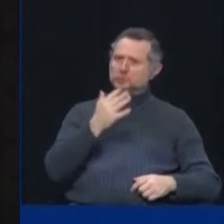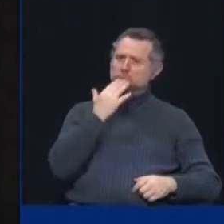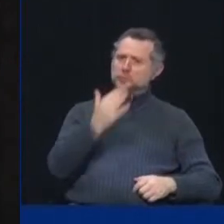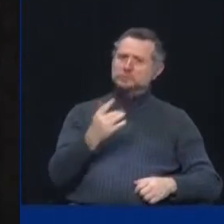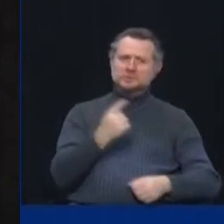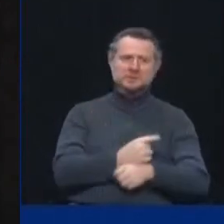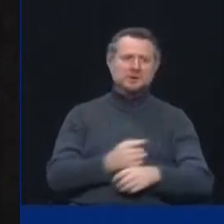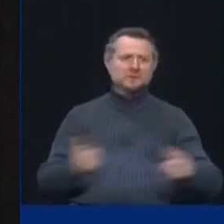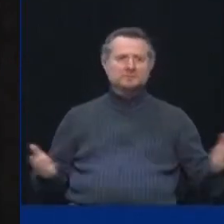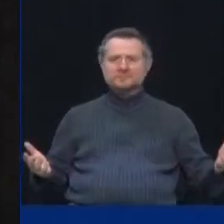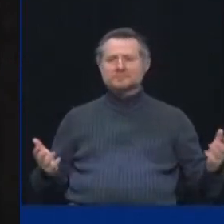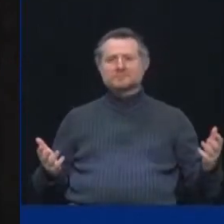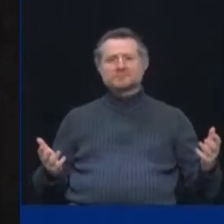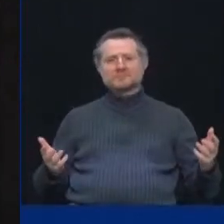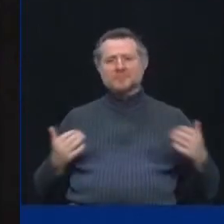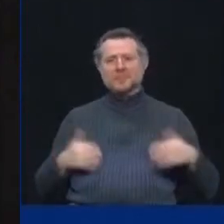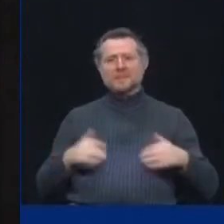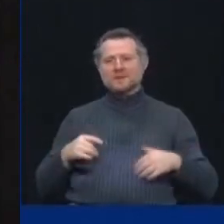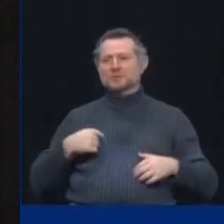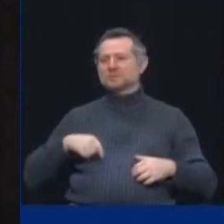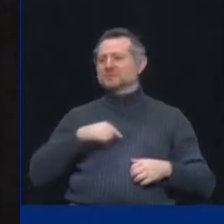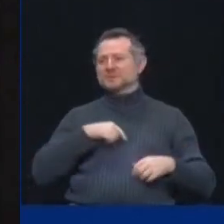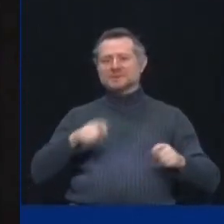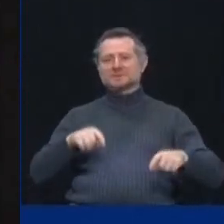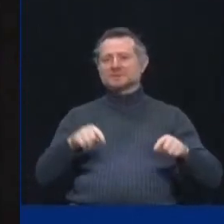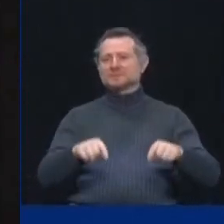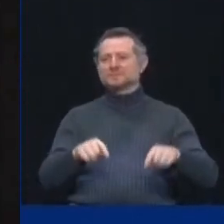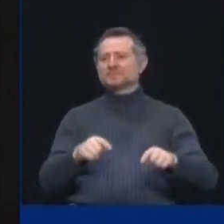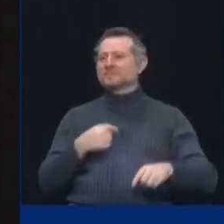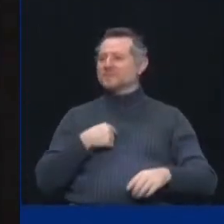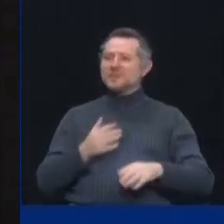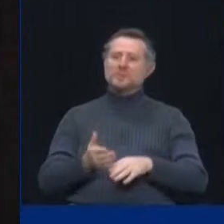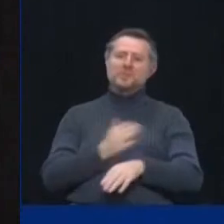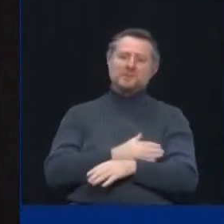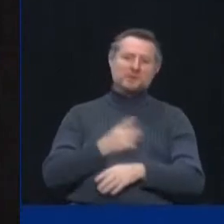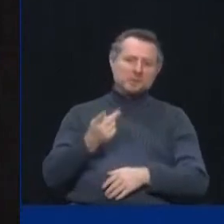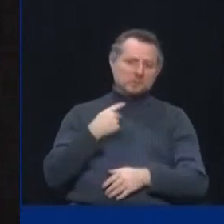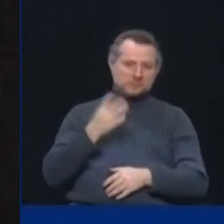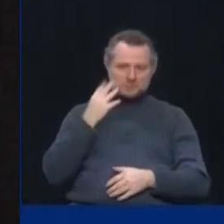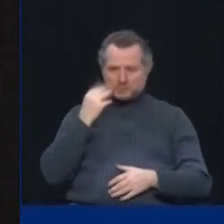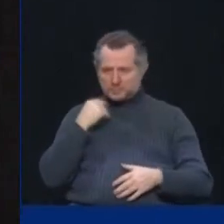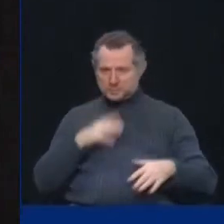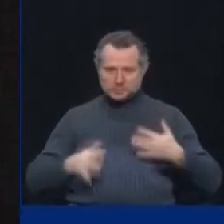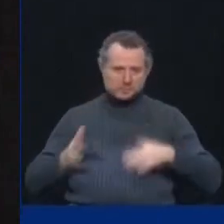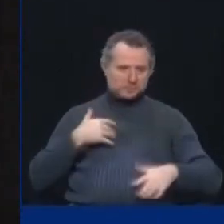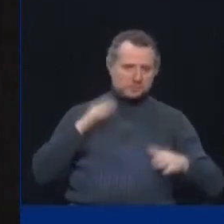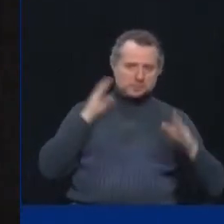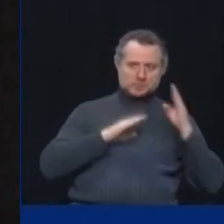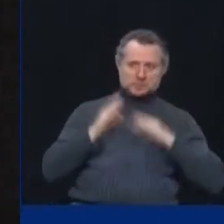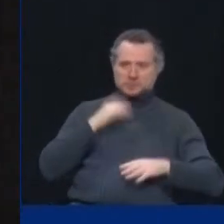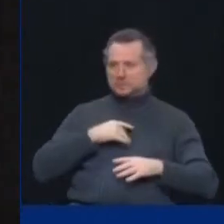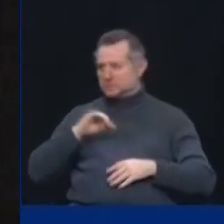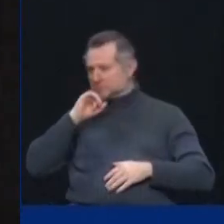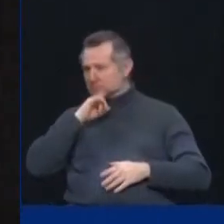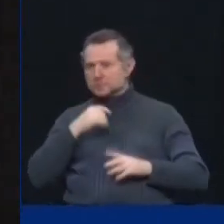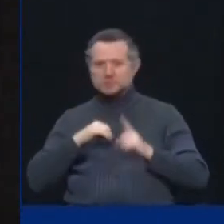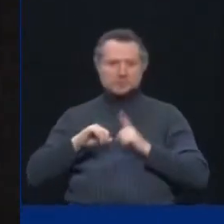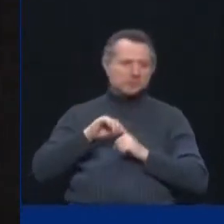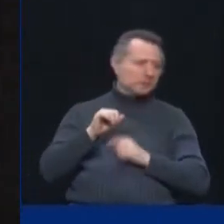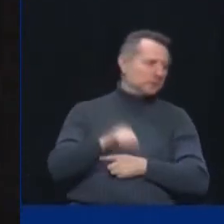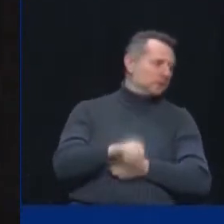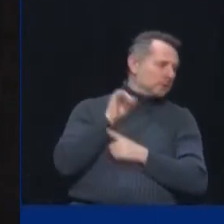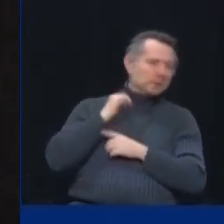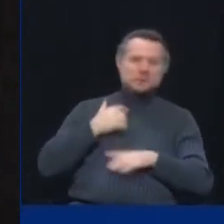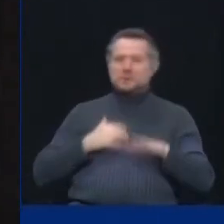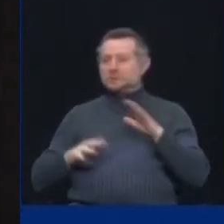need this. We are filled with anxiety. We were hit hard. And when you plan with a